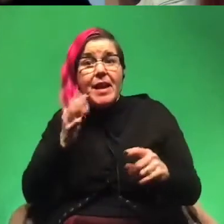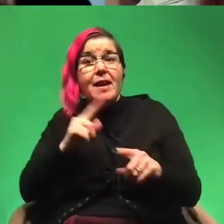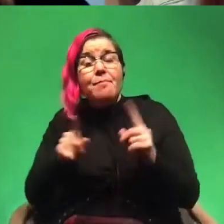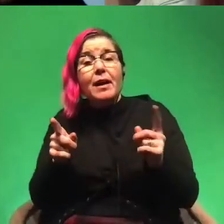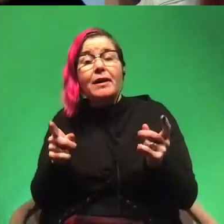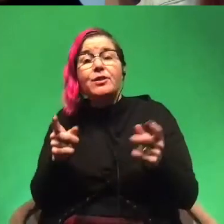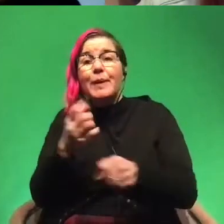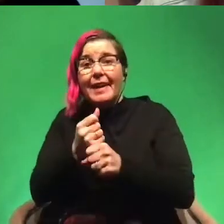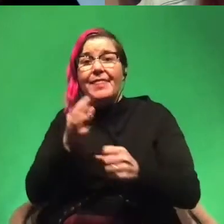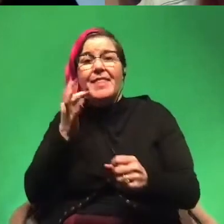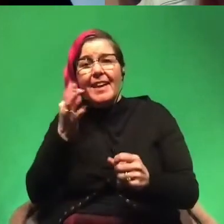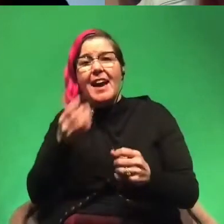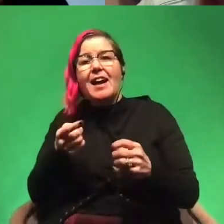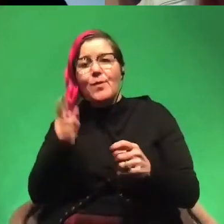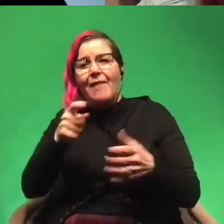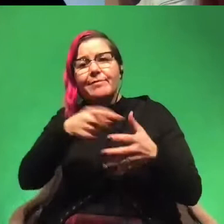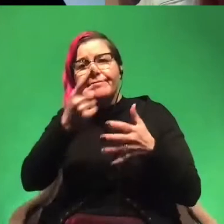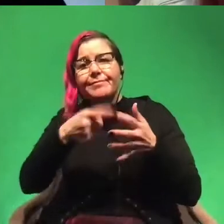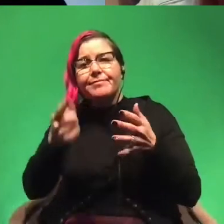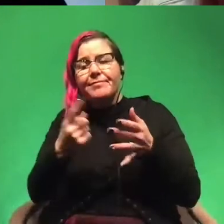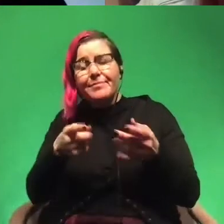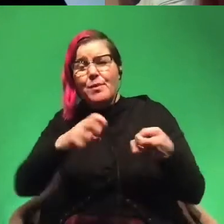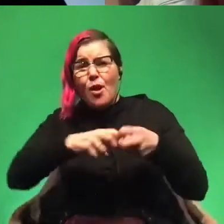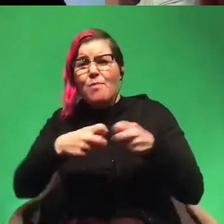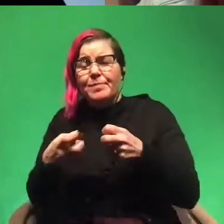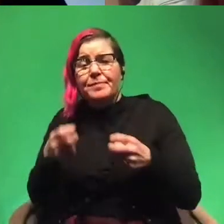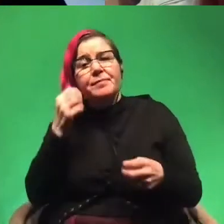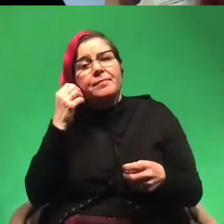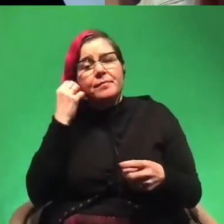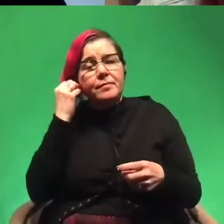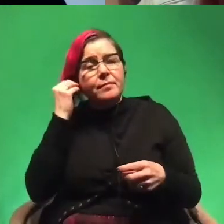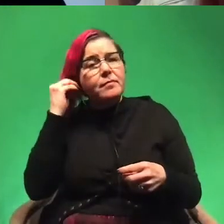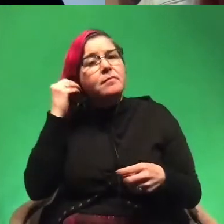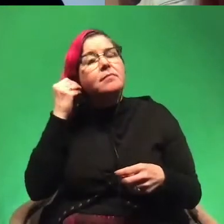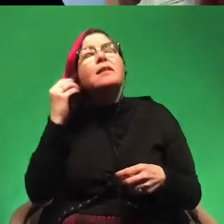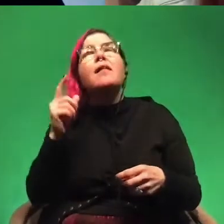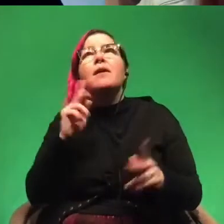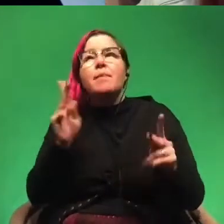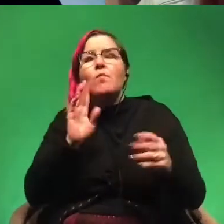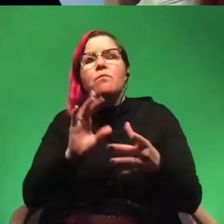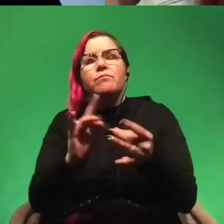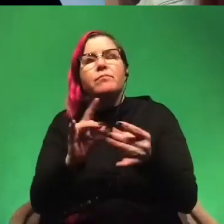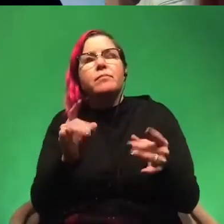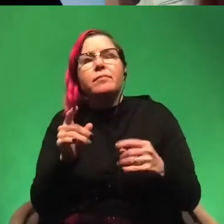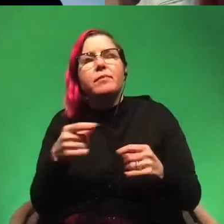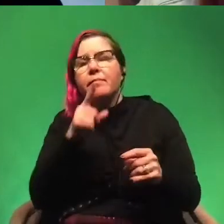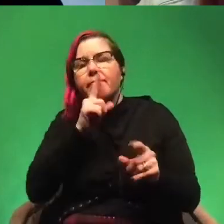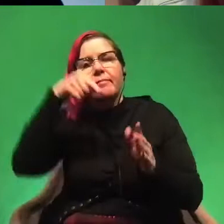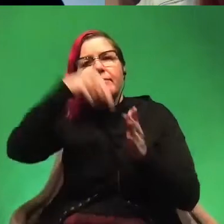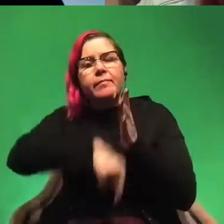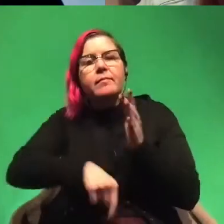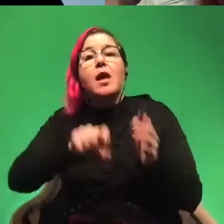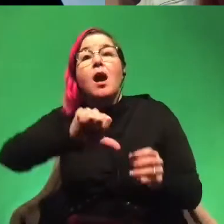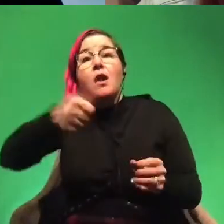have to do all the things that we've already talked about, which is hugely problematic. And I think people will talk about this in the comments. I'm not going to go into this too much, but I think